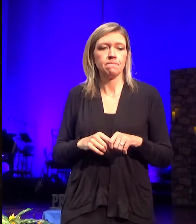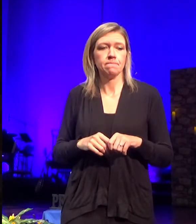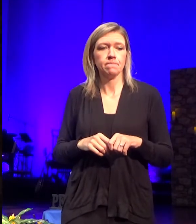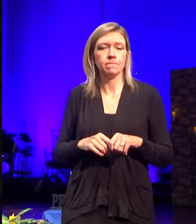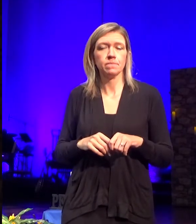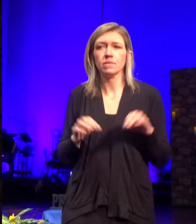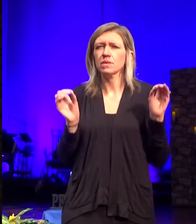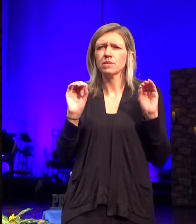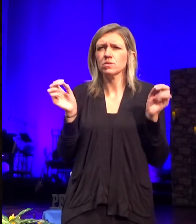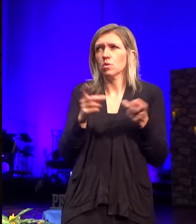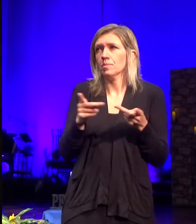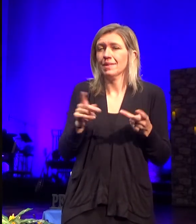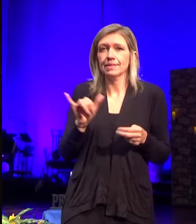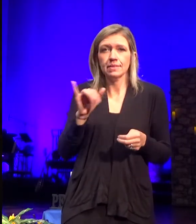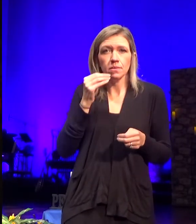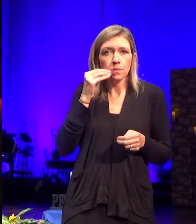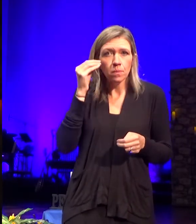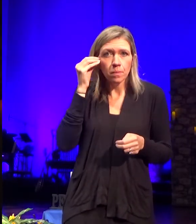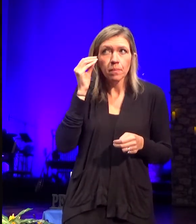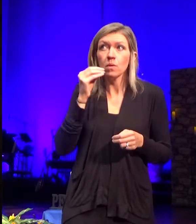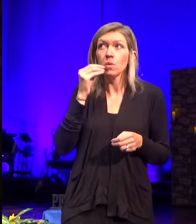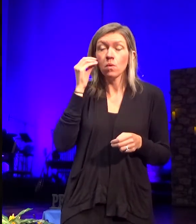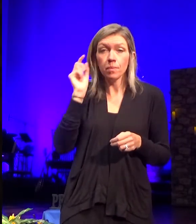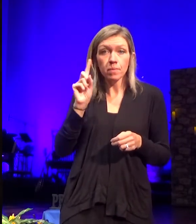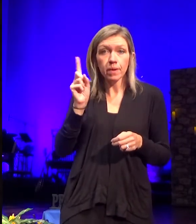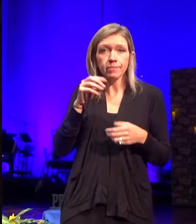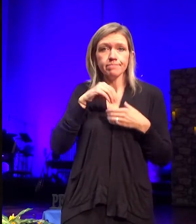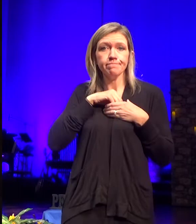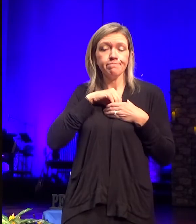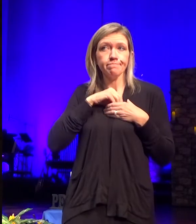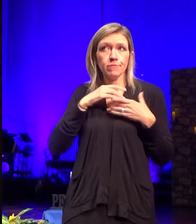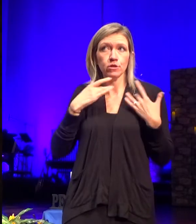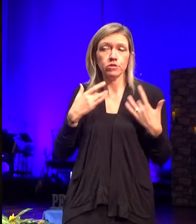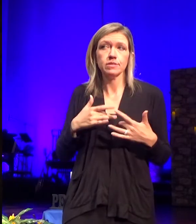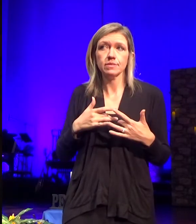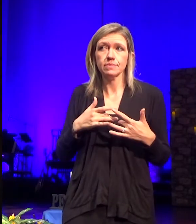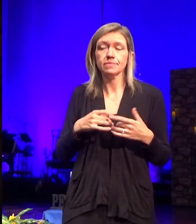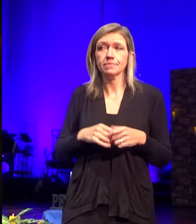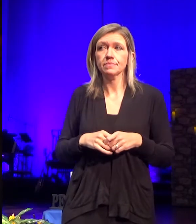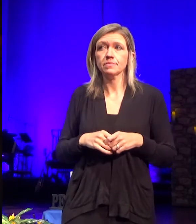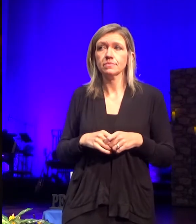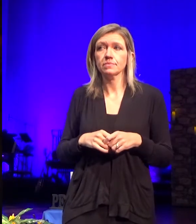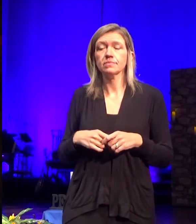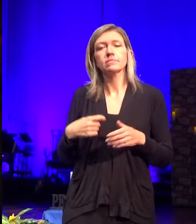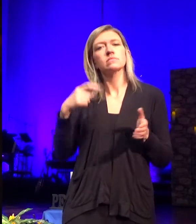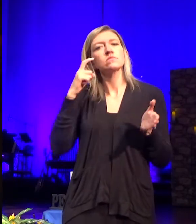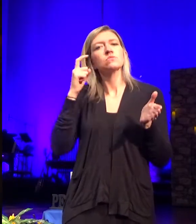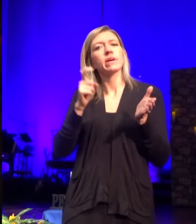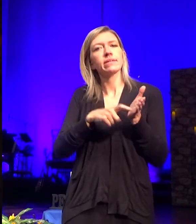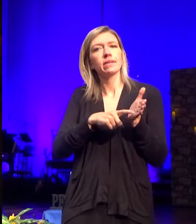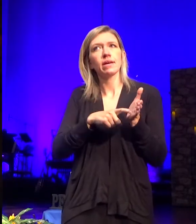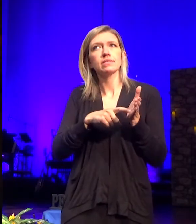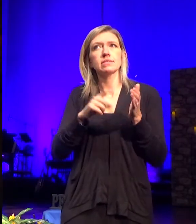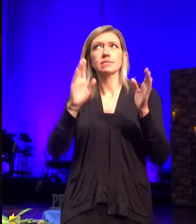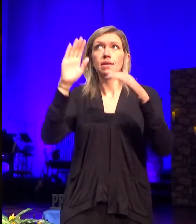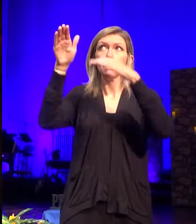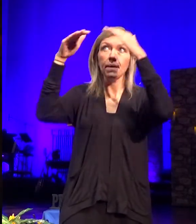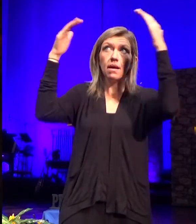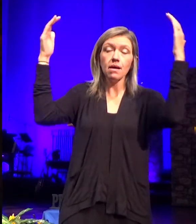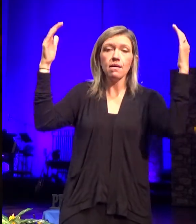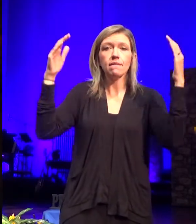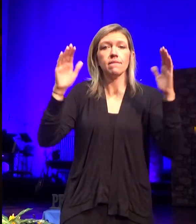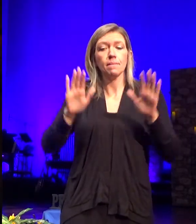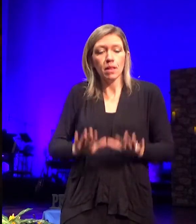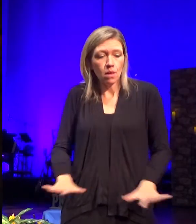For there's no place like home, and home is within our hearts. So I recognize on above, below, and all